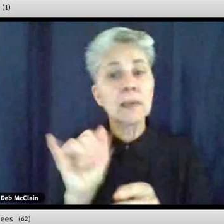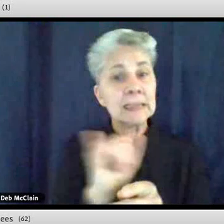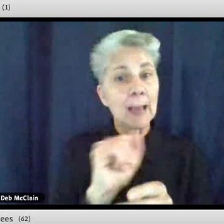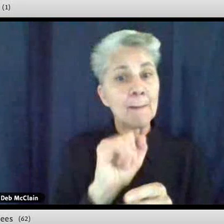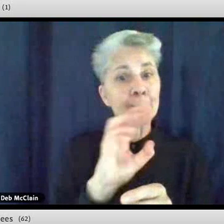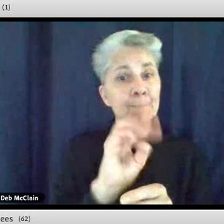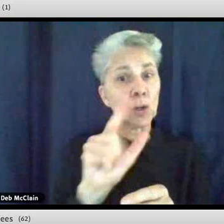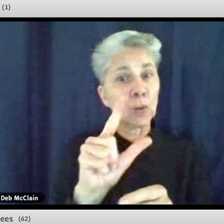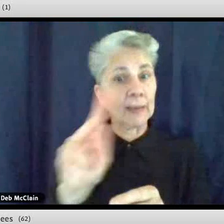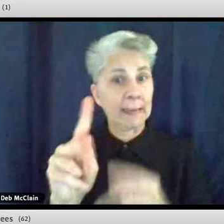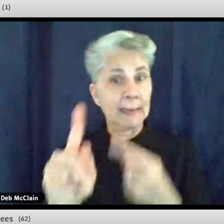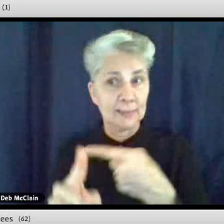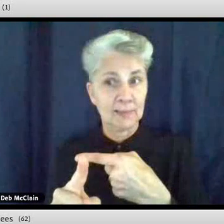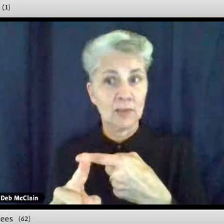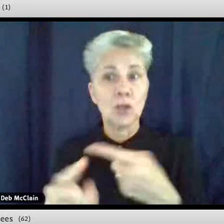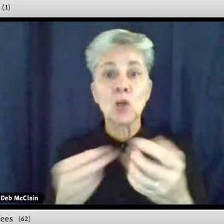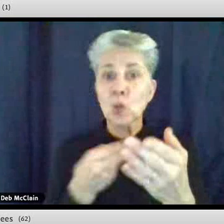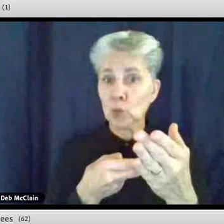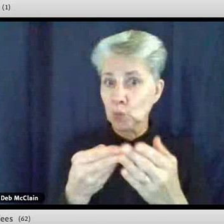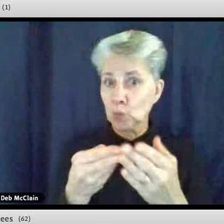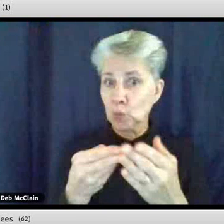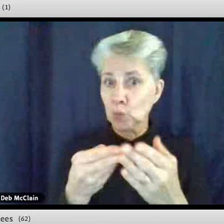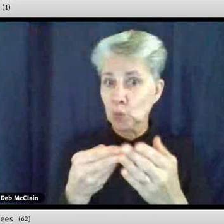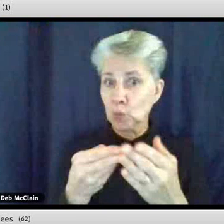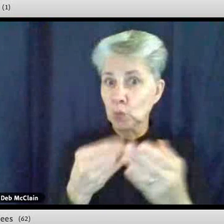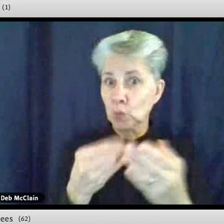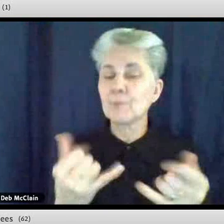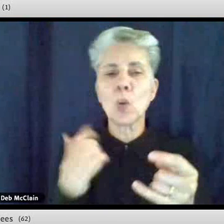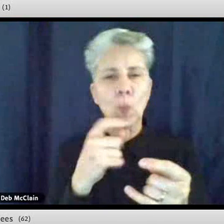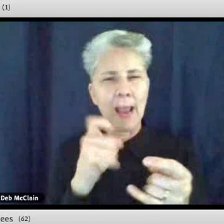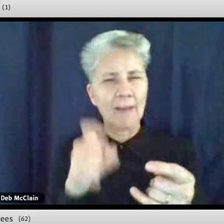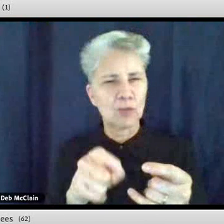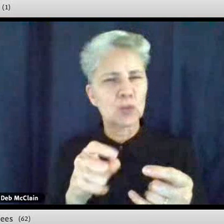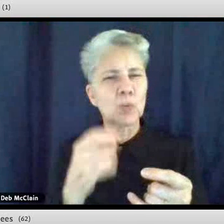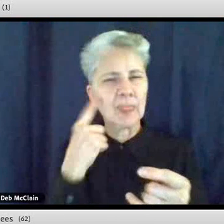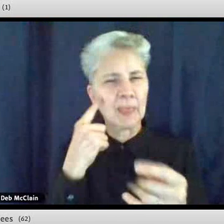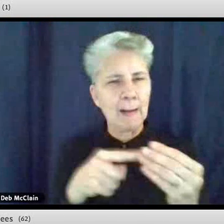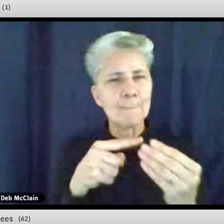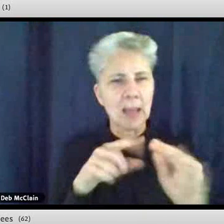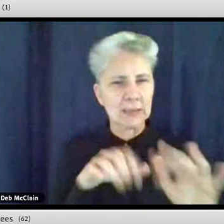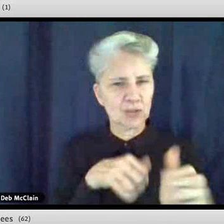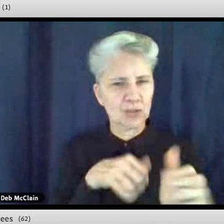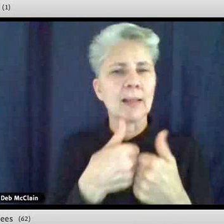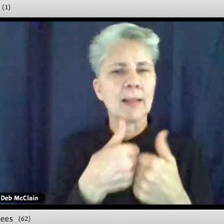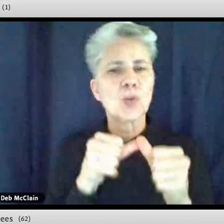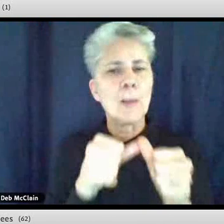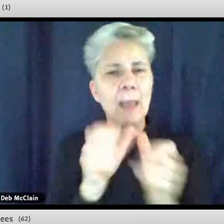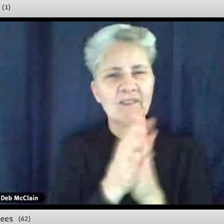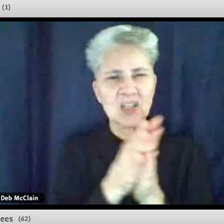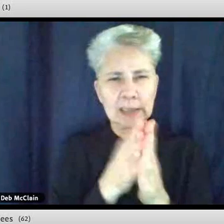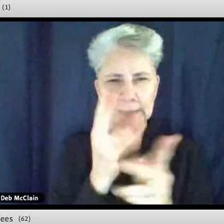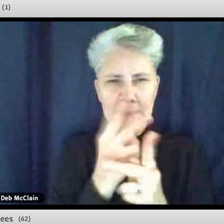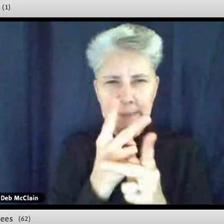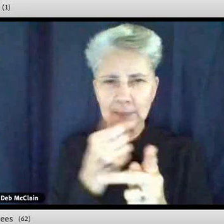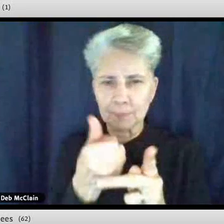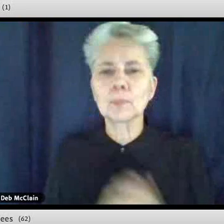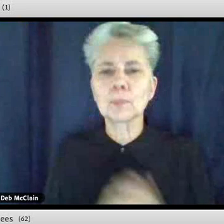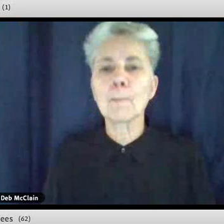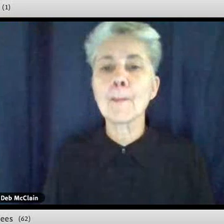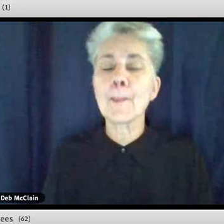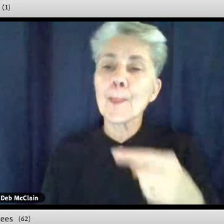You know, we still have to remain vigilant. Just like Martin Luther King says, I think this quote is true today as well. We have to, you